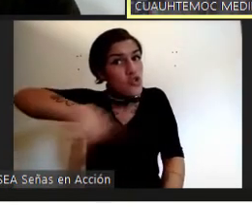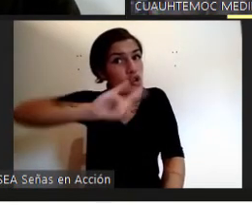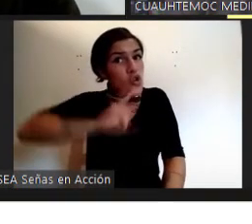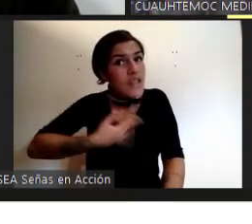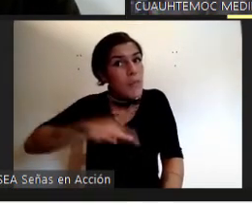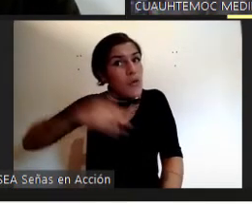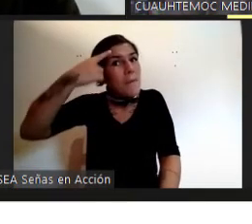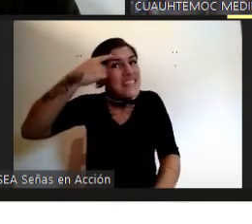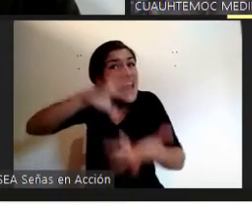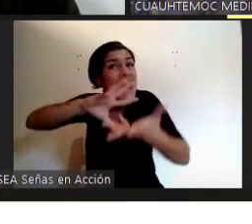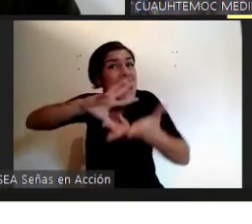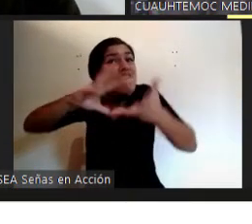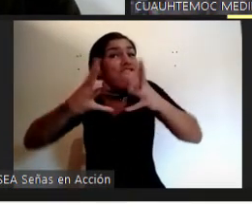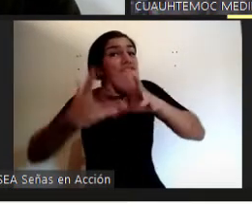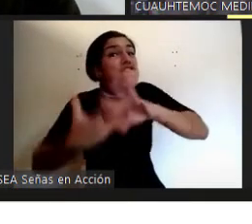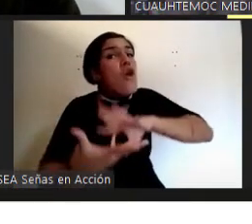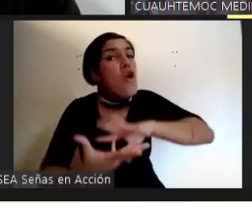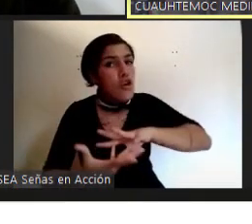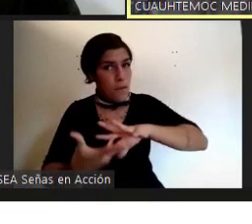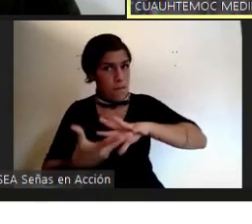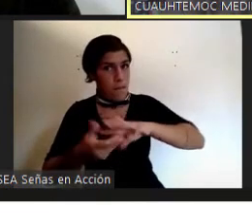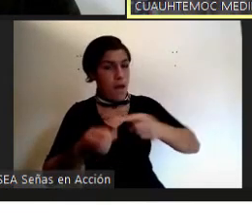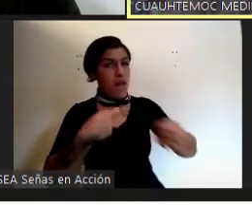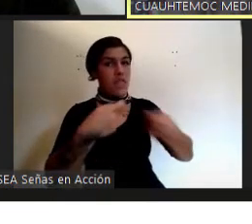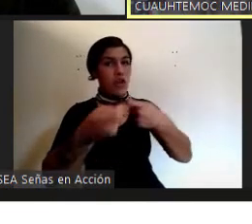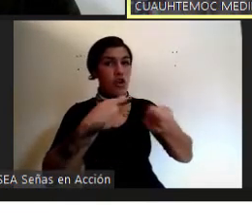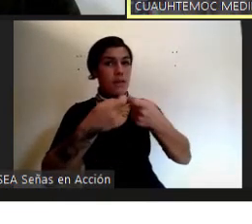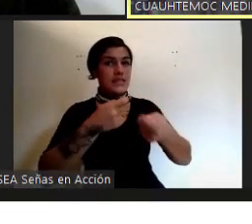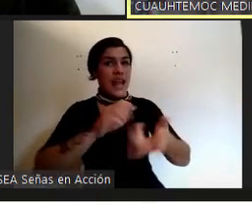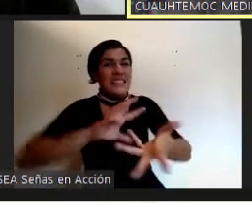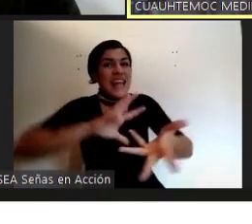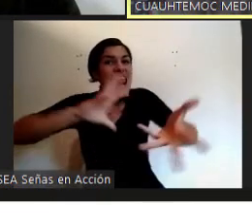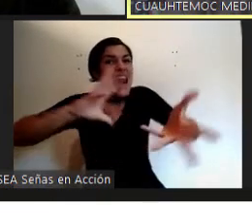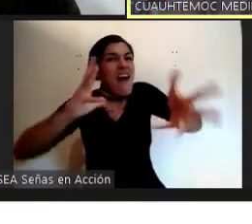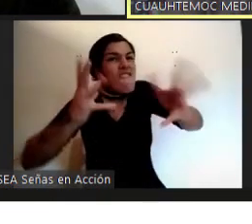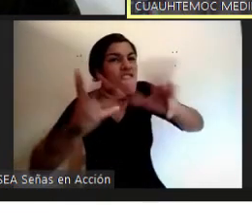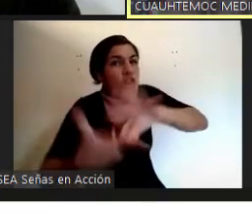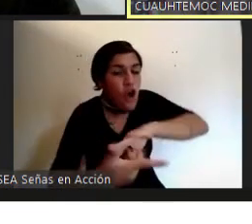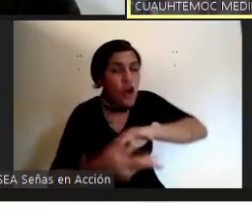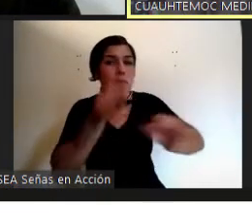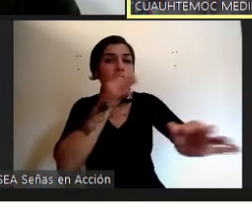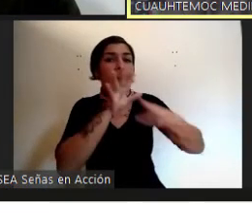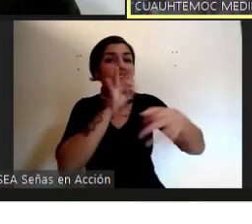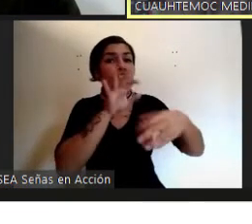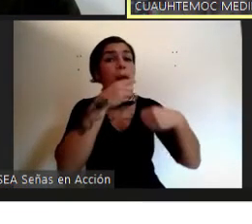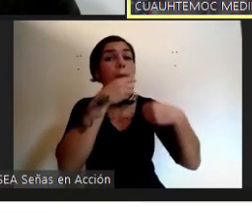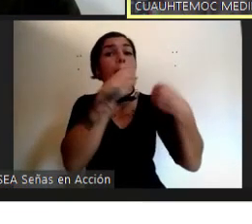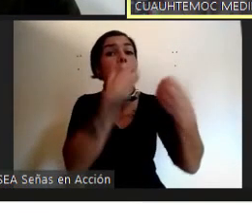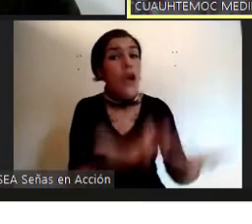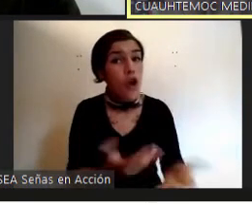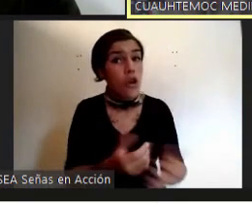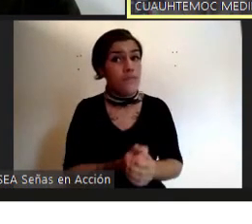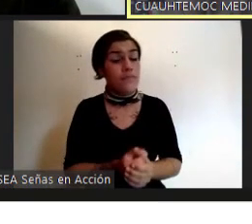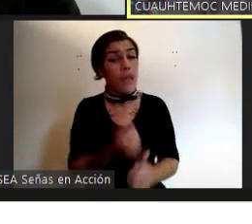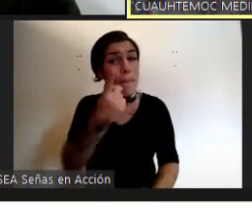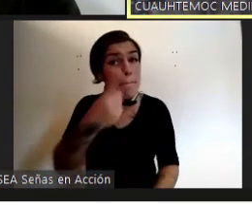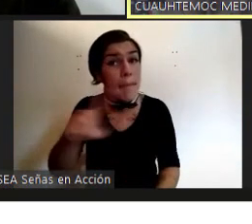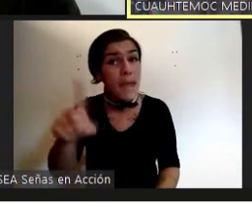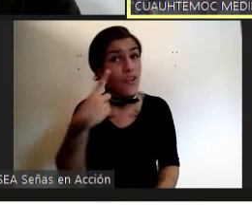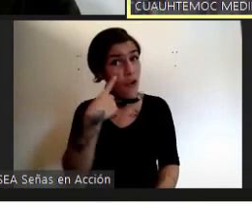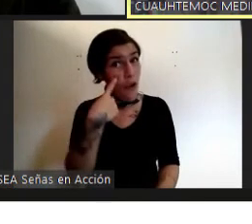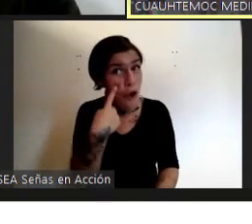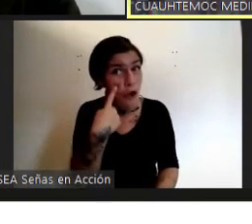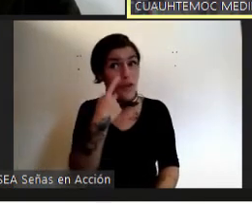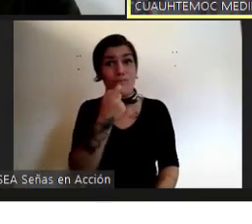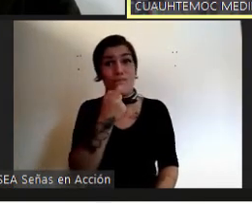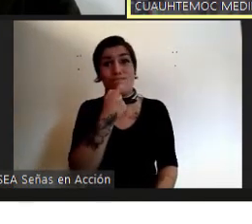any trade, then the cultural field would be one dictaminated in a catastrophic manner.